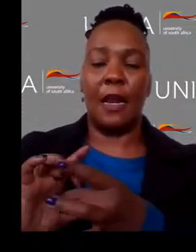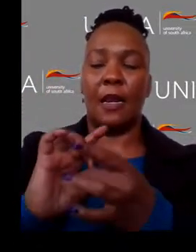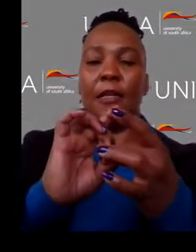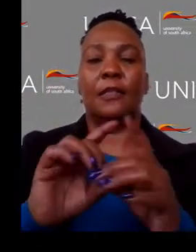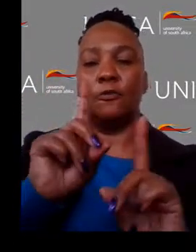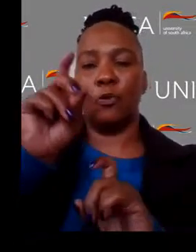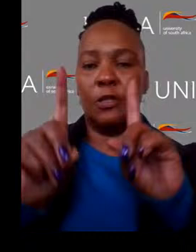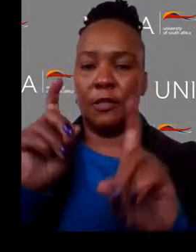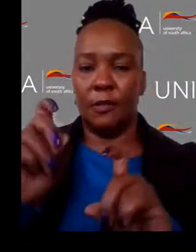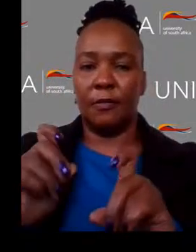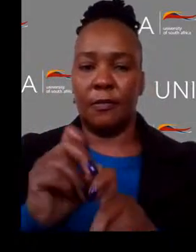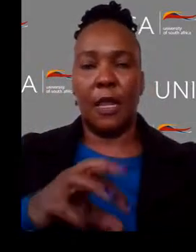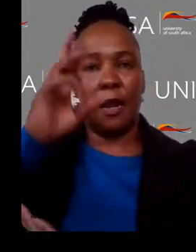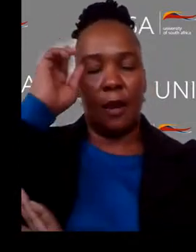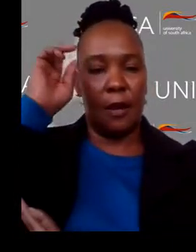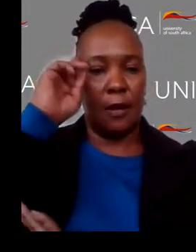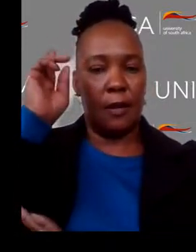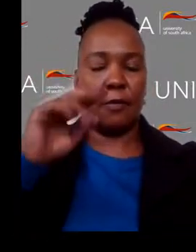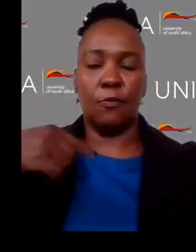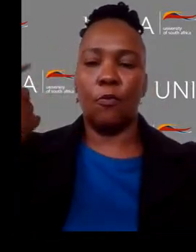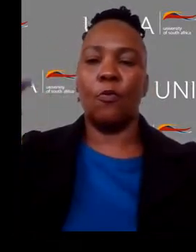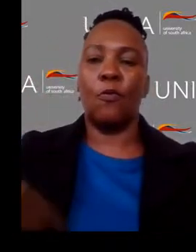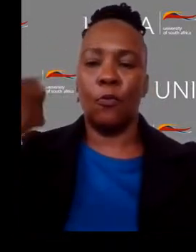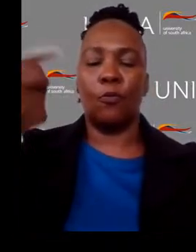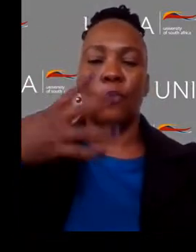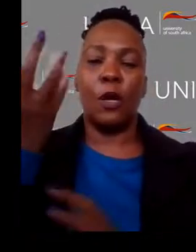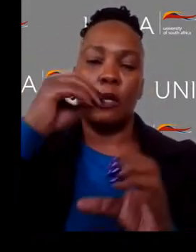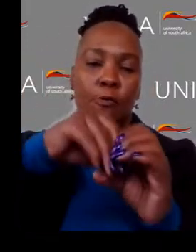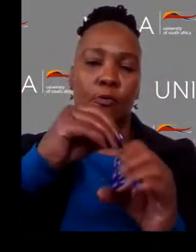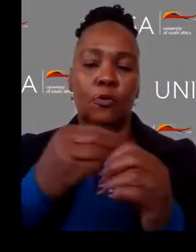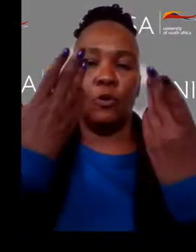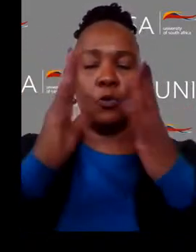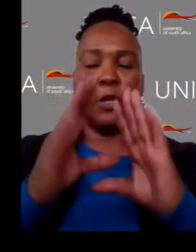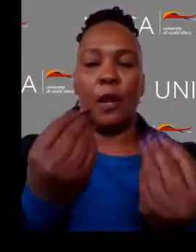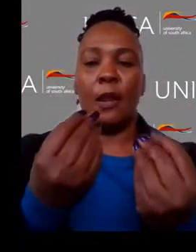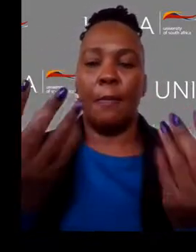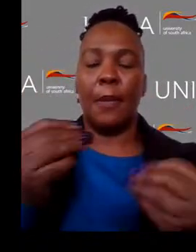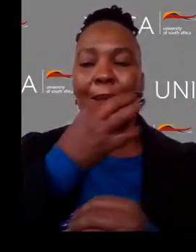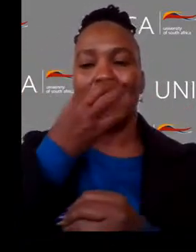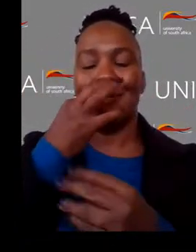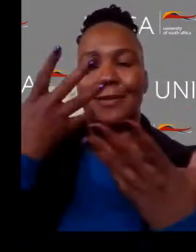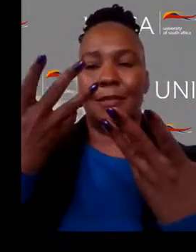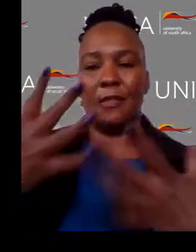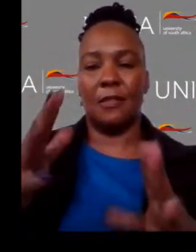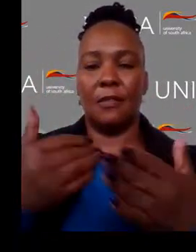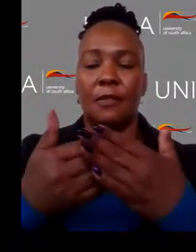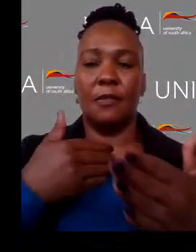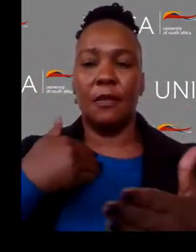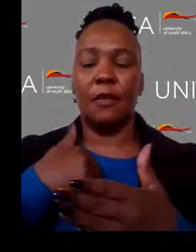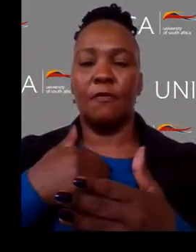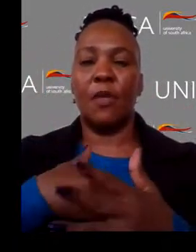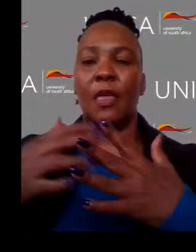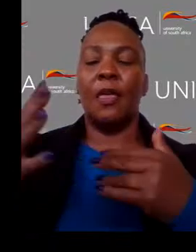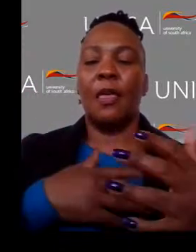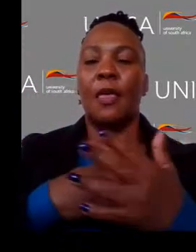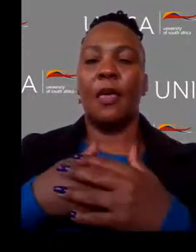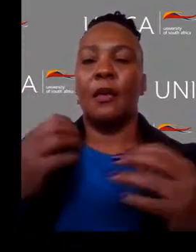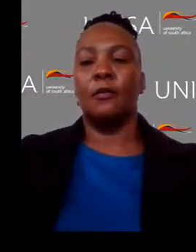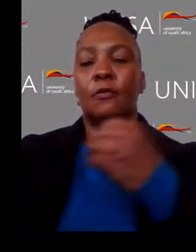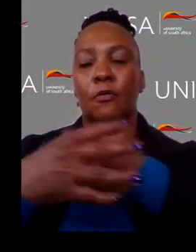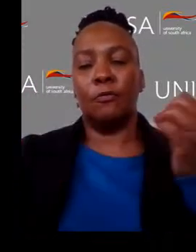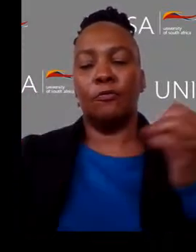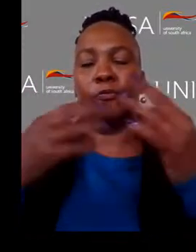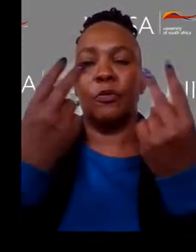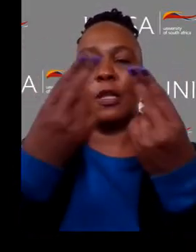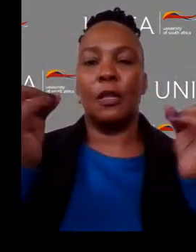just make note to always include your student number as mentioned as well, with any correspondence with the university, and you